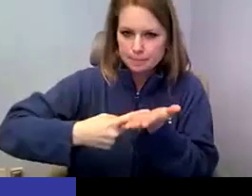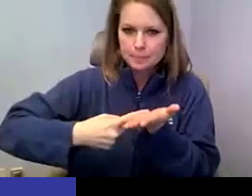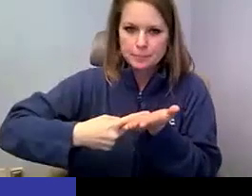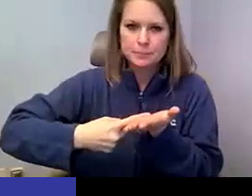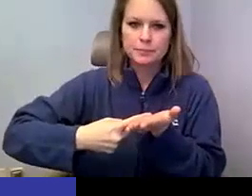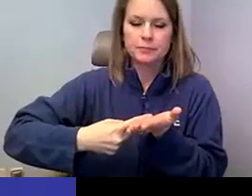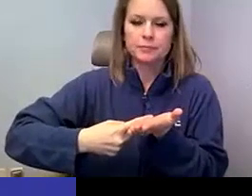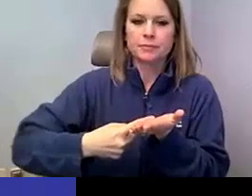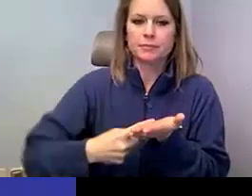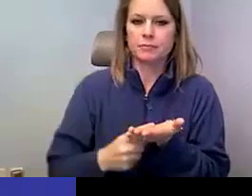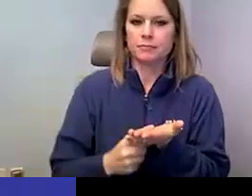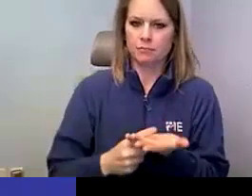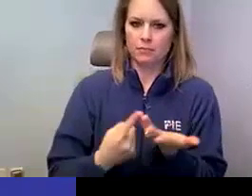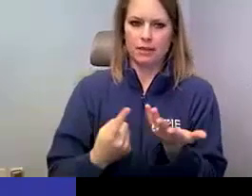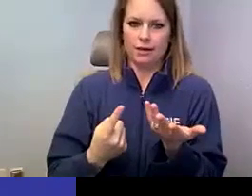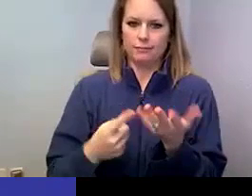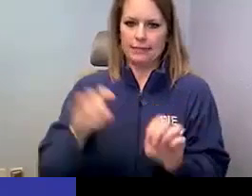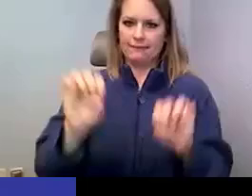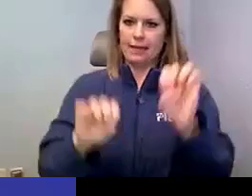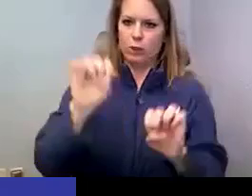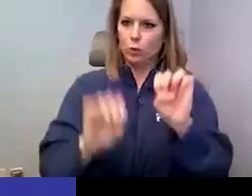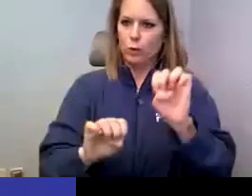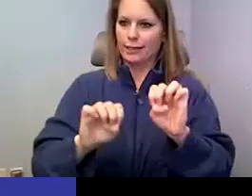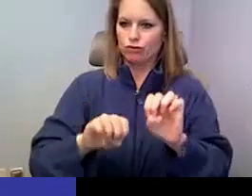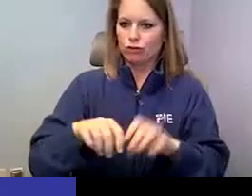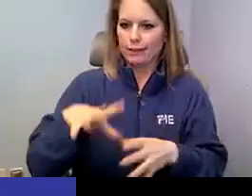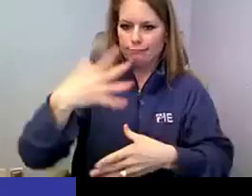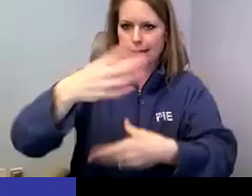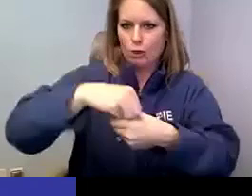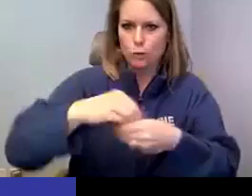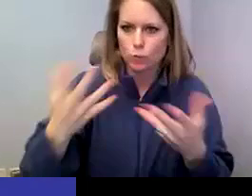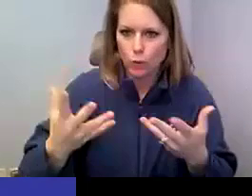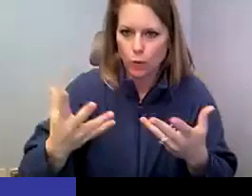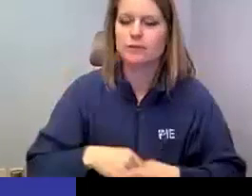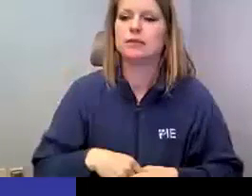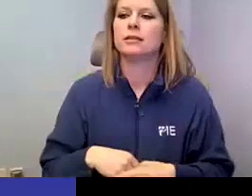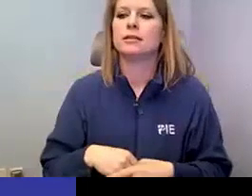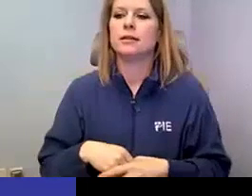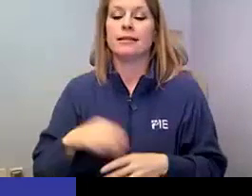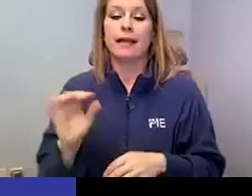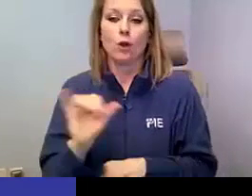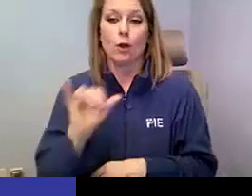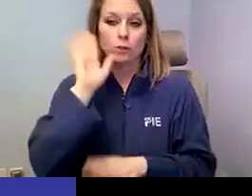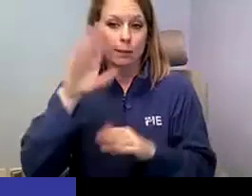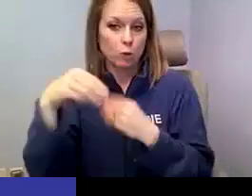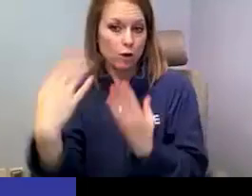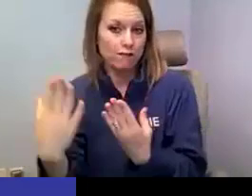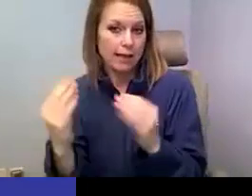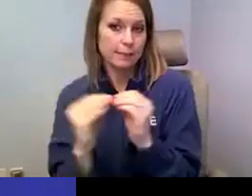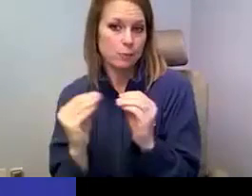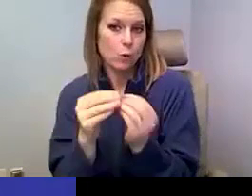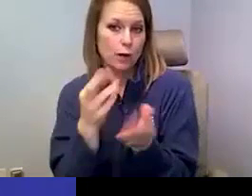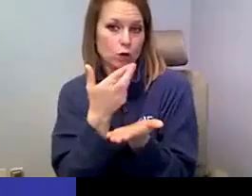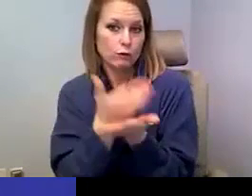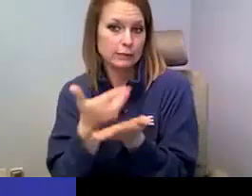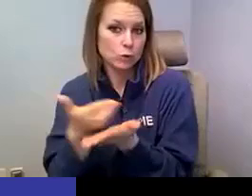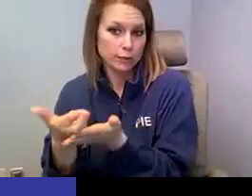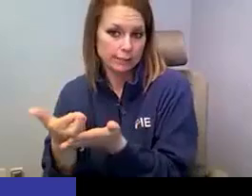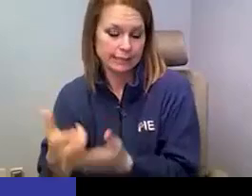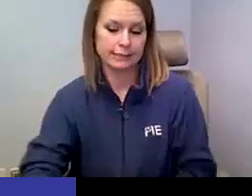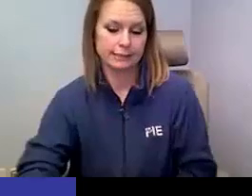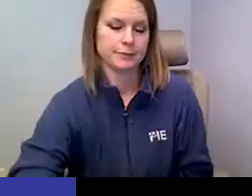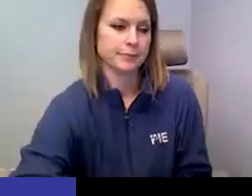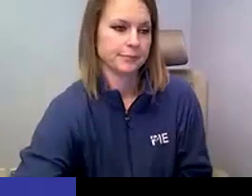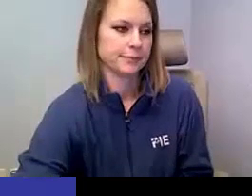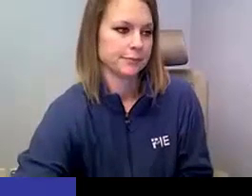entails, and we'll also provide some additional resources on the last slide of this section, so you can learn more about the